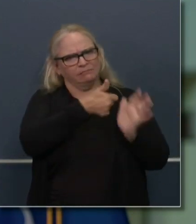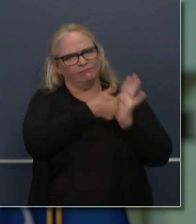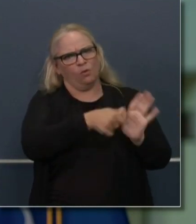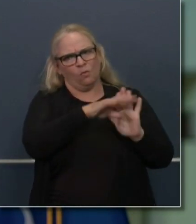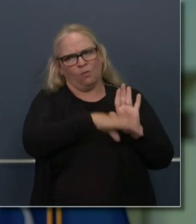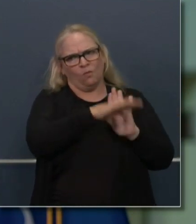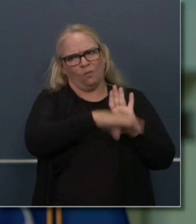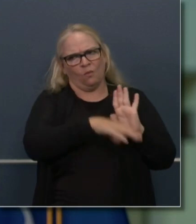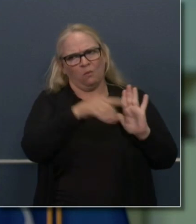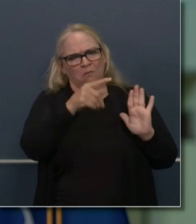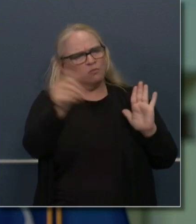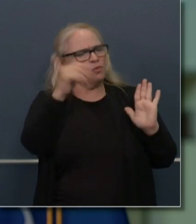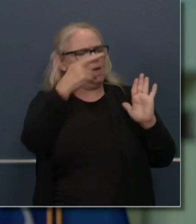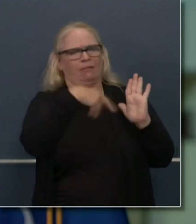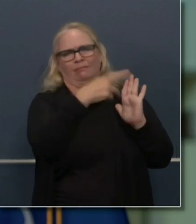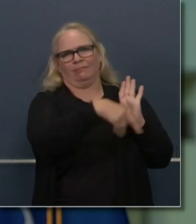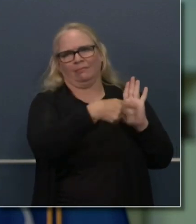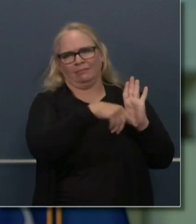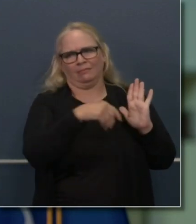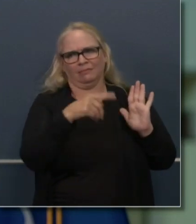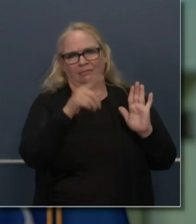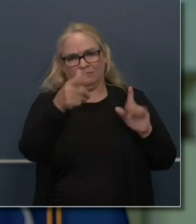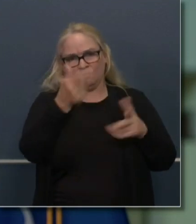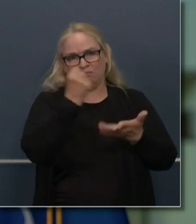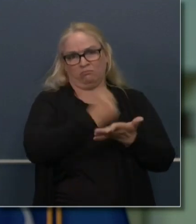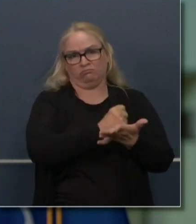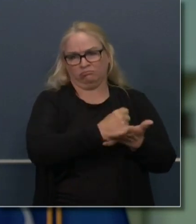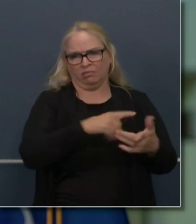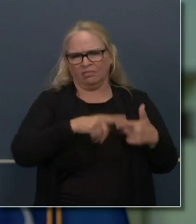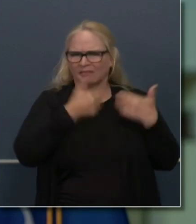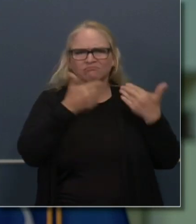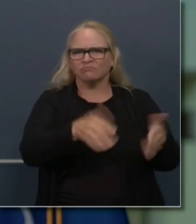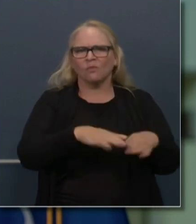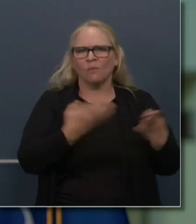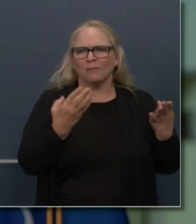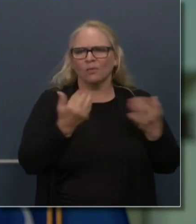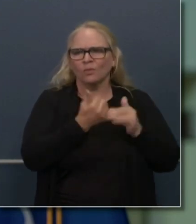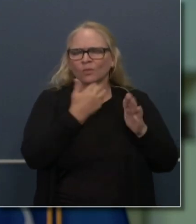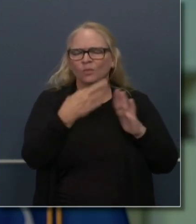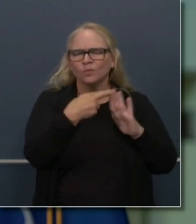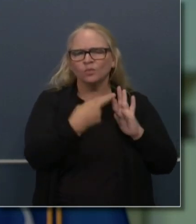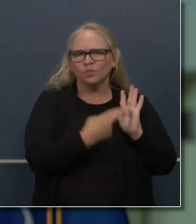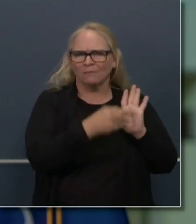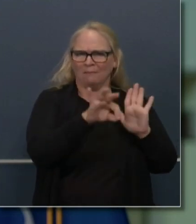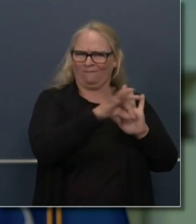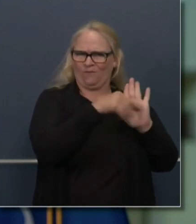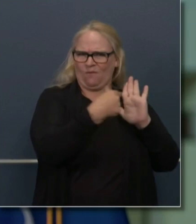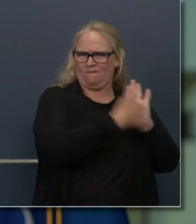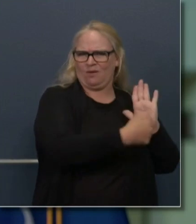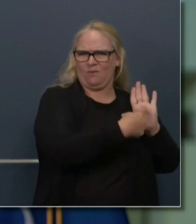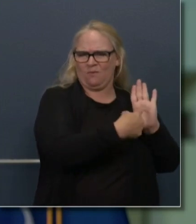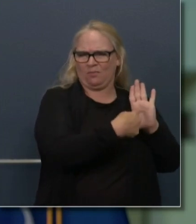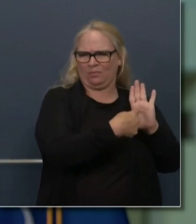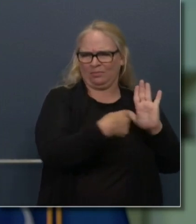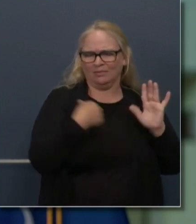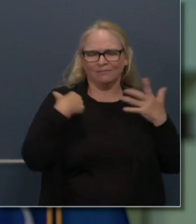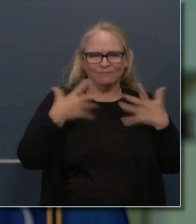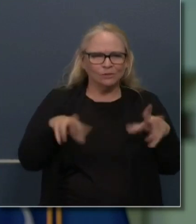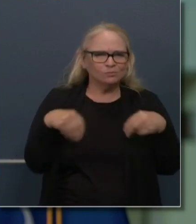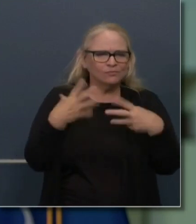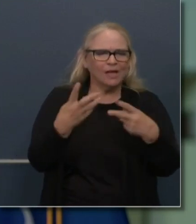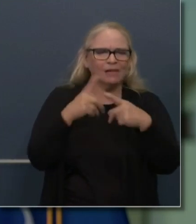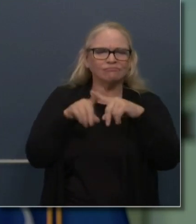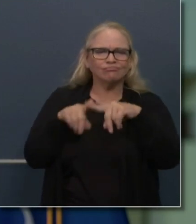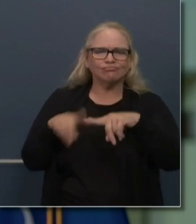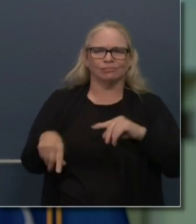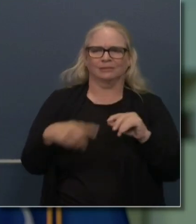a reopening of the economy. We have on multiple occasions presented different models. In fact, so much so that we